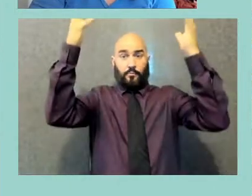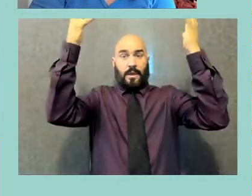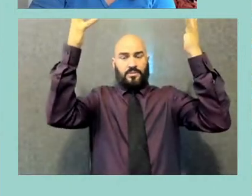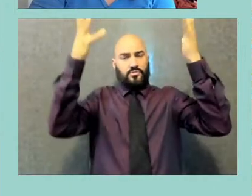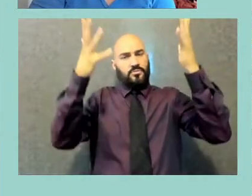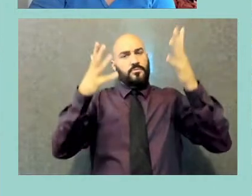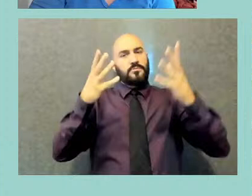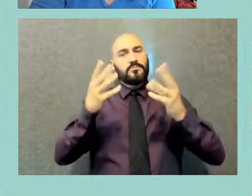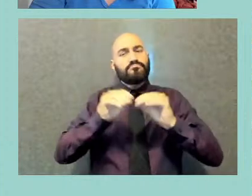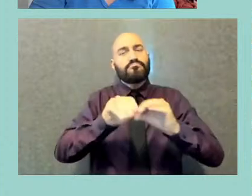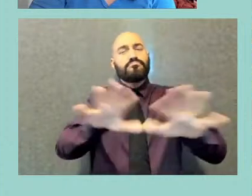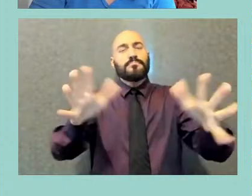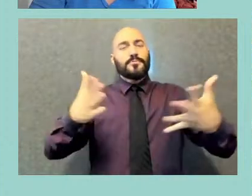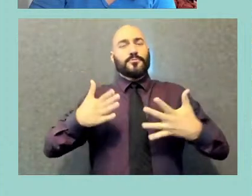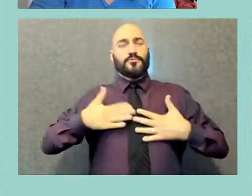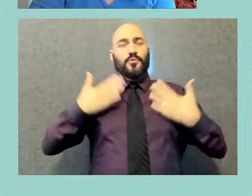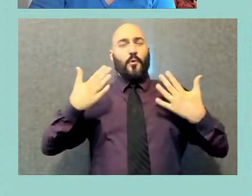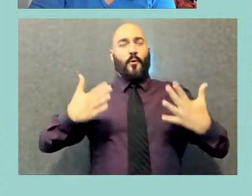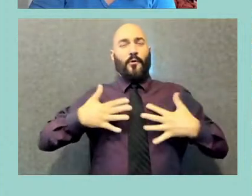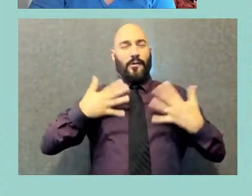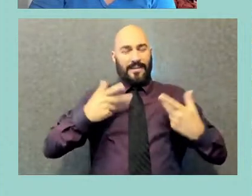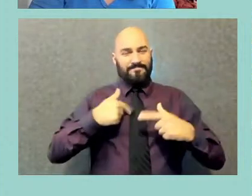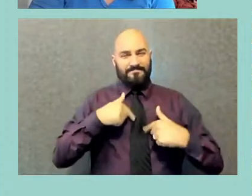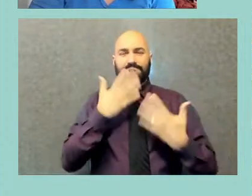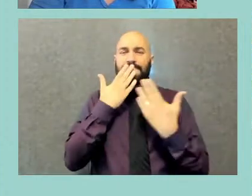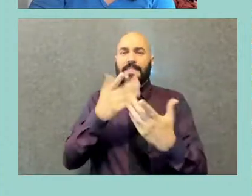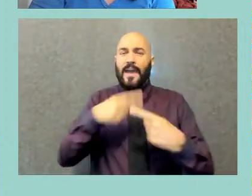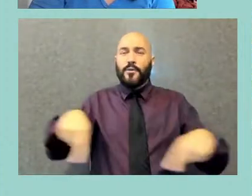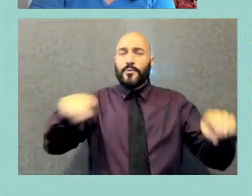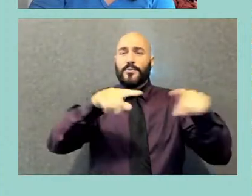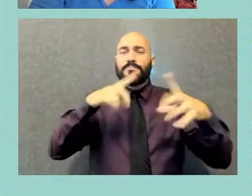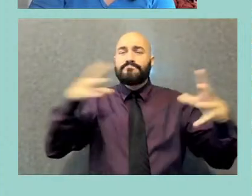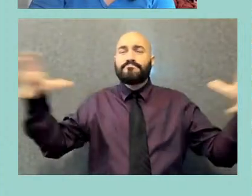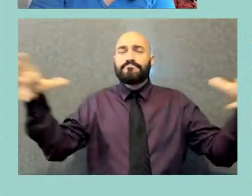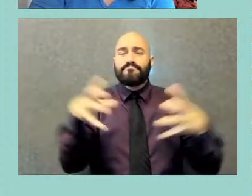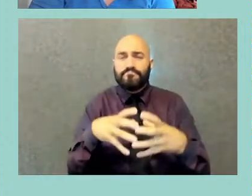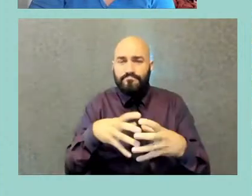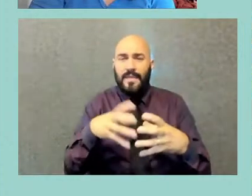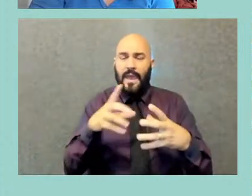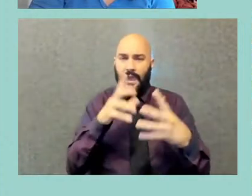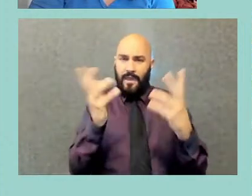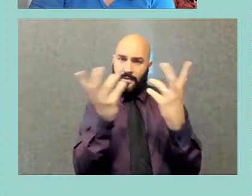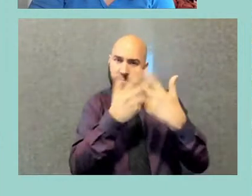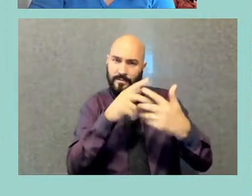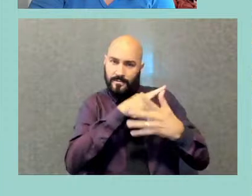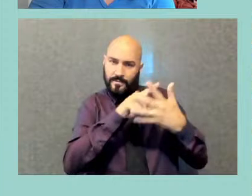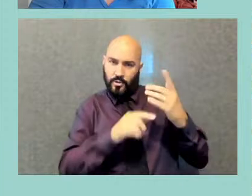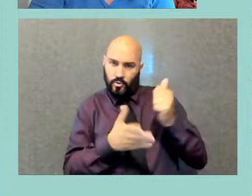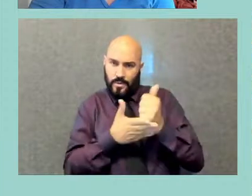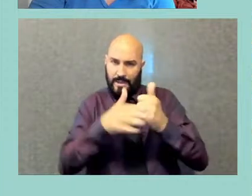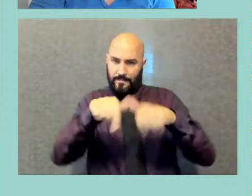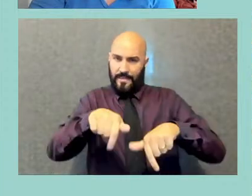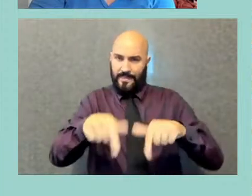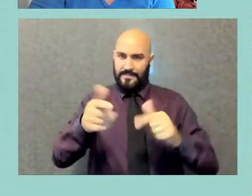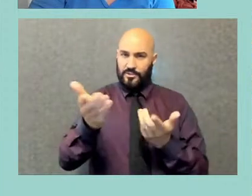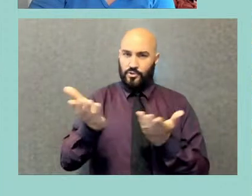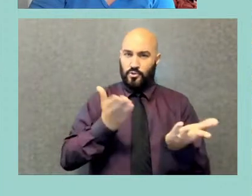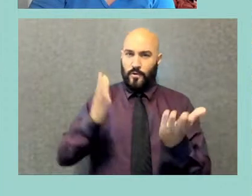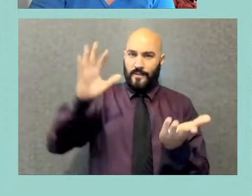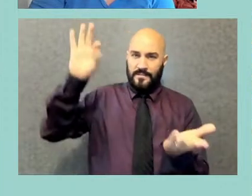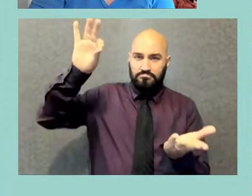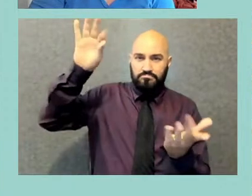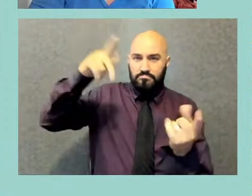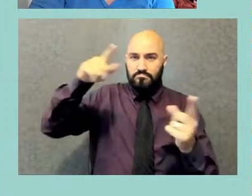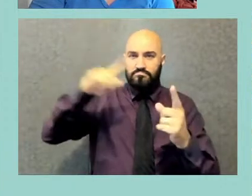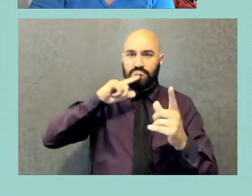coming together and putting together arrangements that bring this service to life and unite us all in the power of